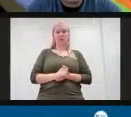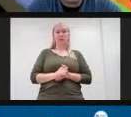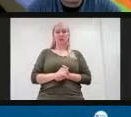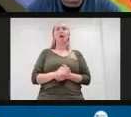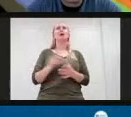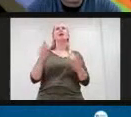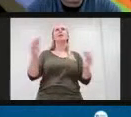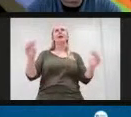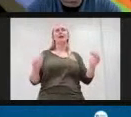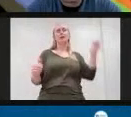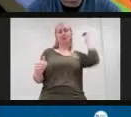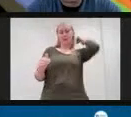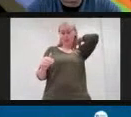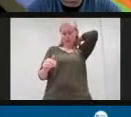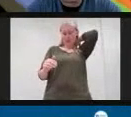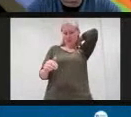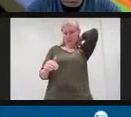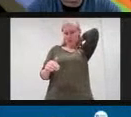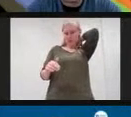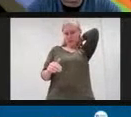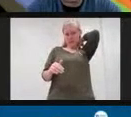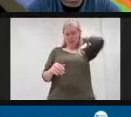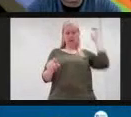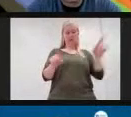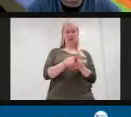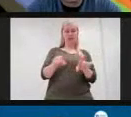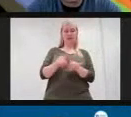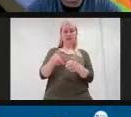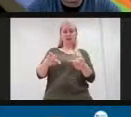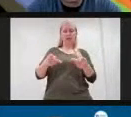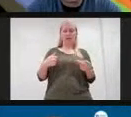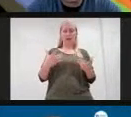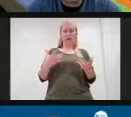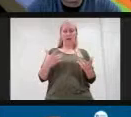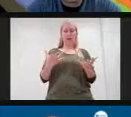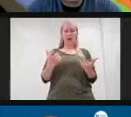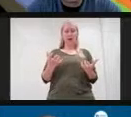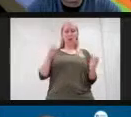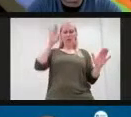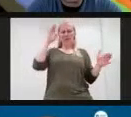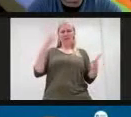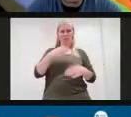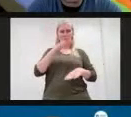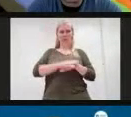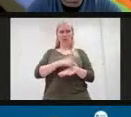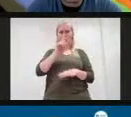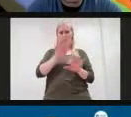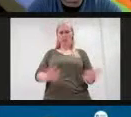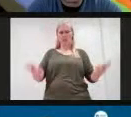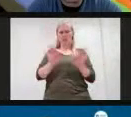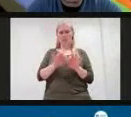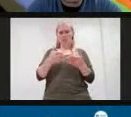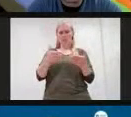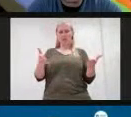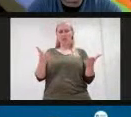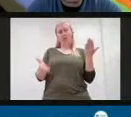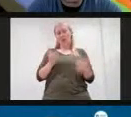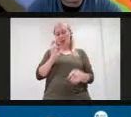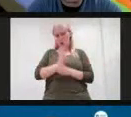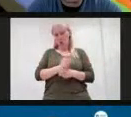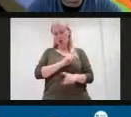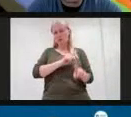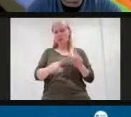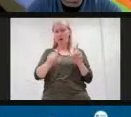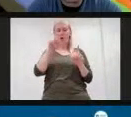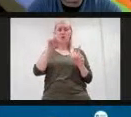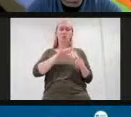Then in that same place, I really wanted to kind of focus on one important thing. I know it's going to be a little hard, but we should